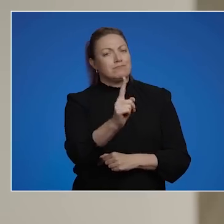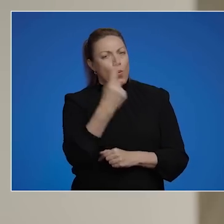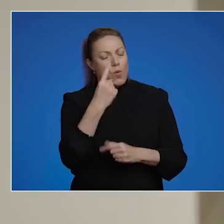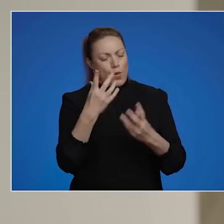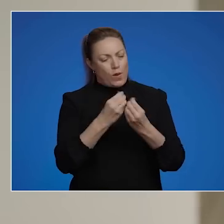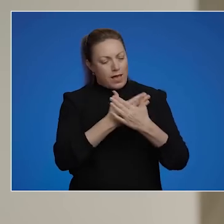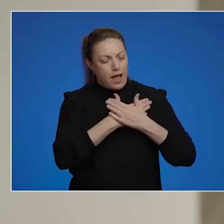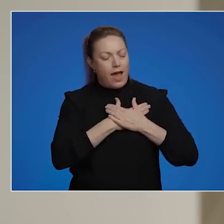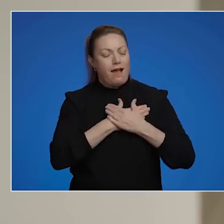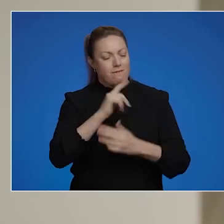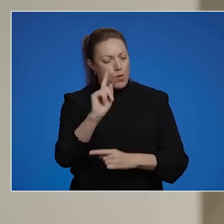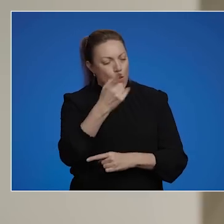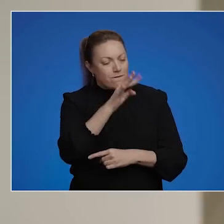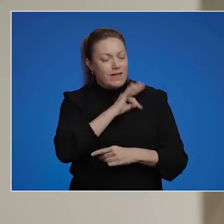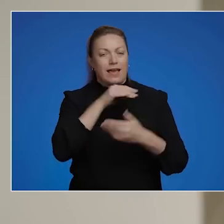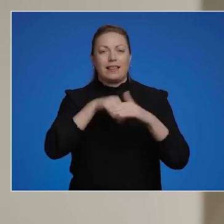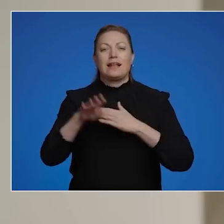forth your faith in him